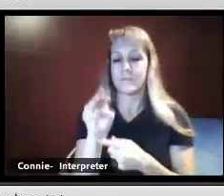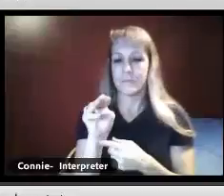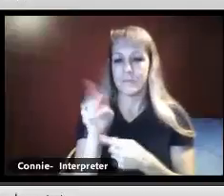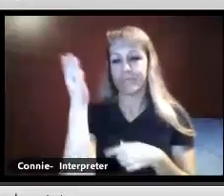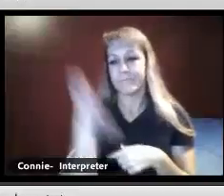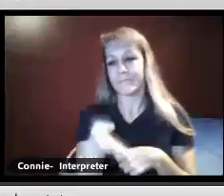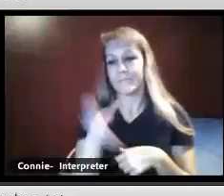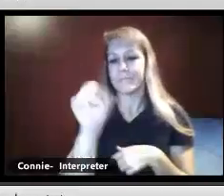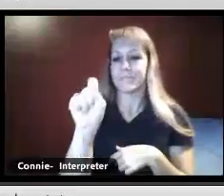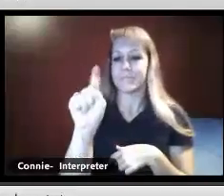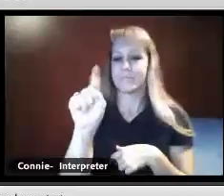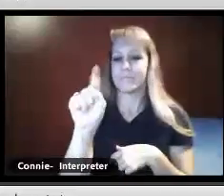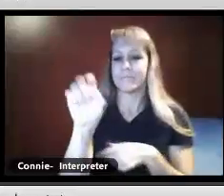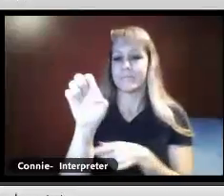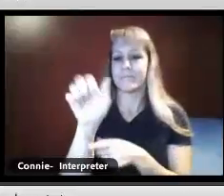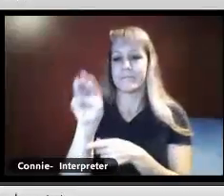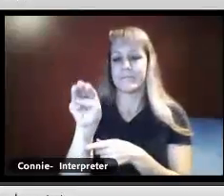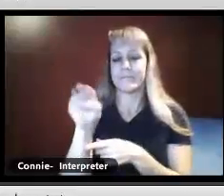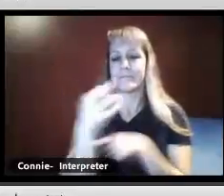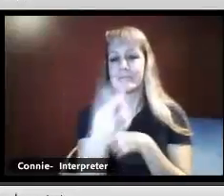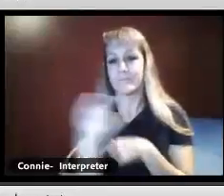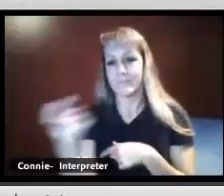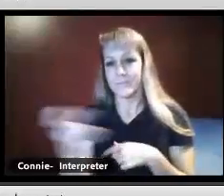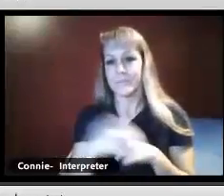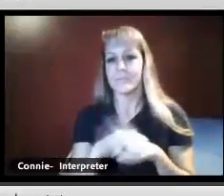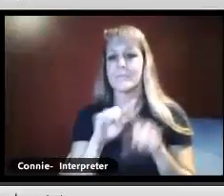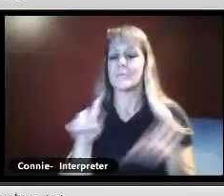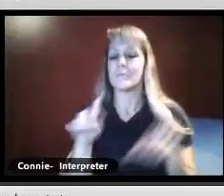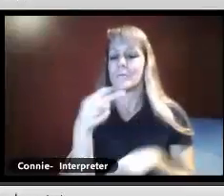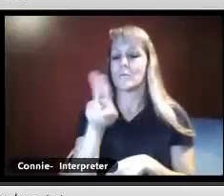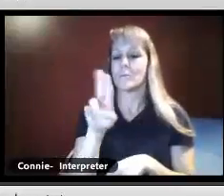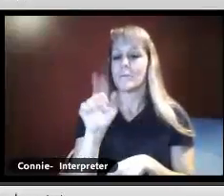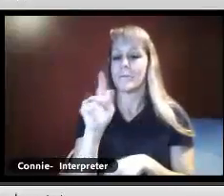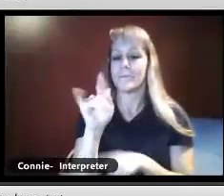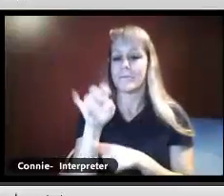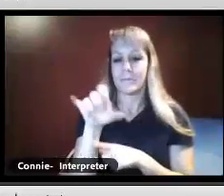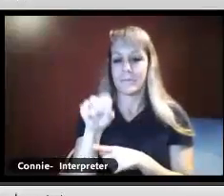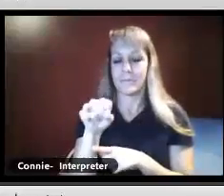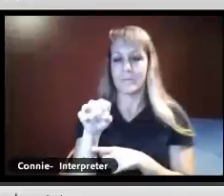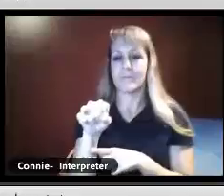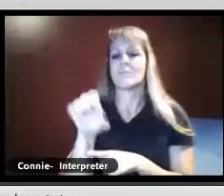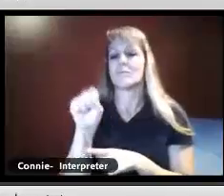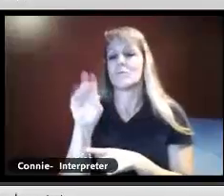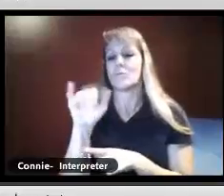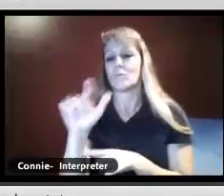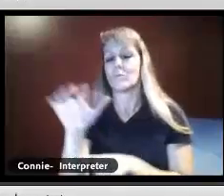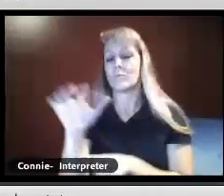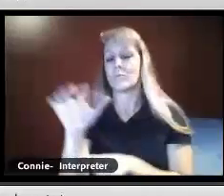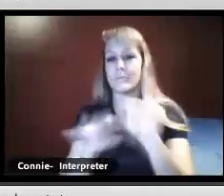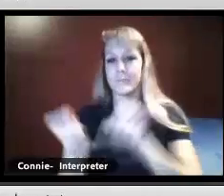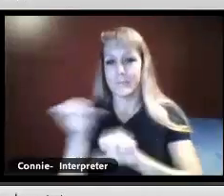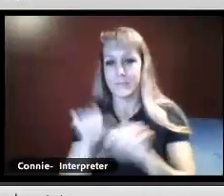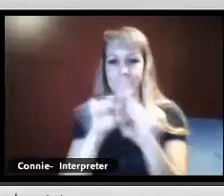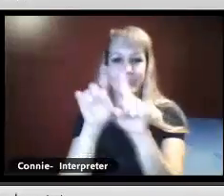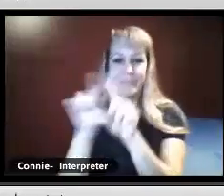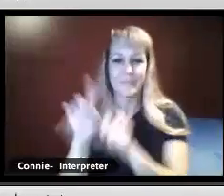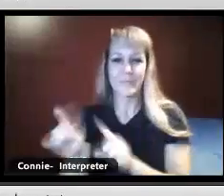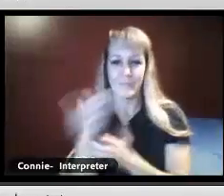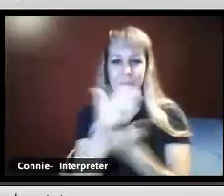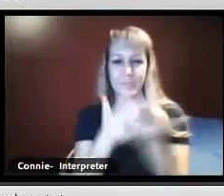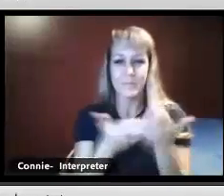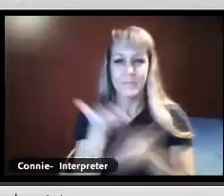STEM/STEAM resources are among them, but the humanities and social sciences in all their various aspects are